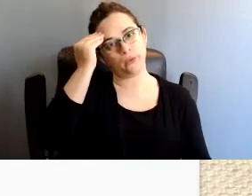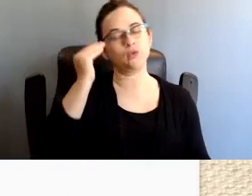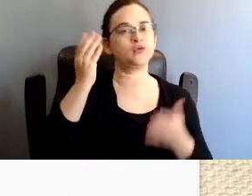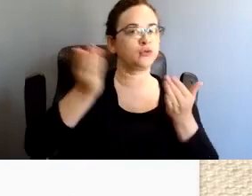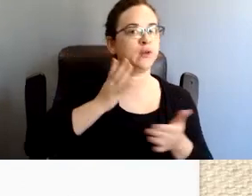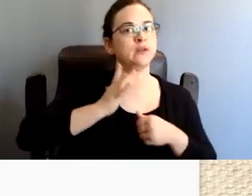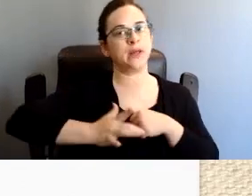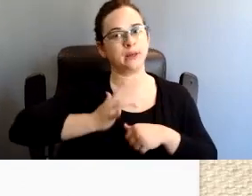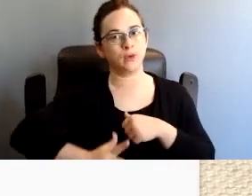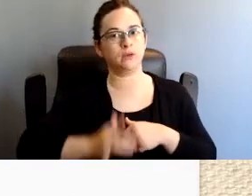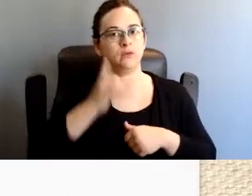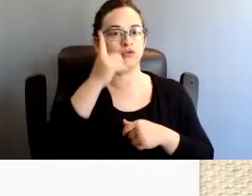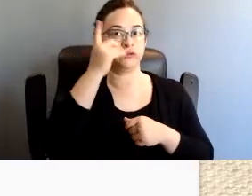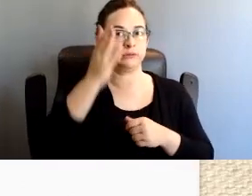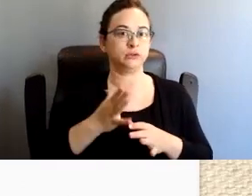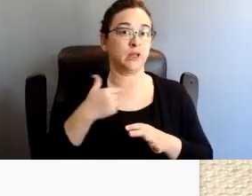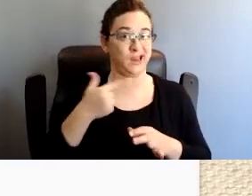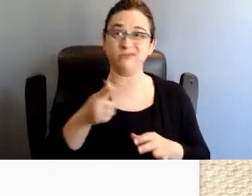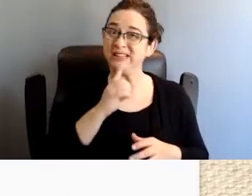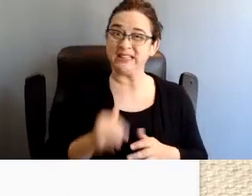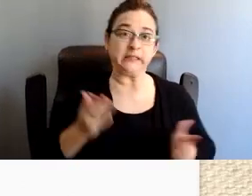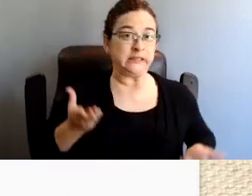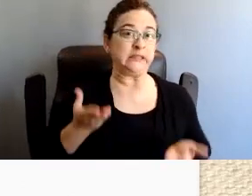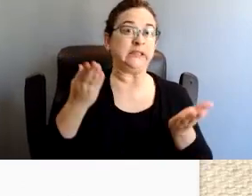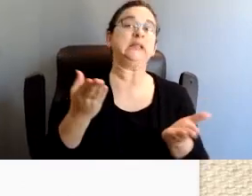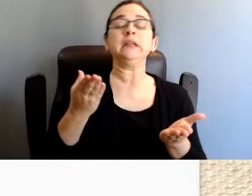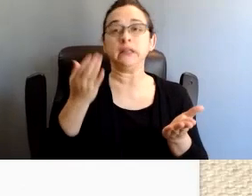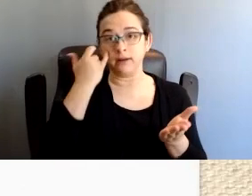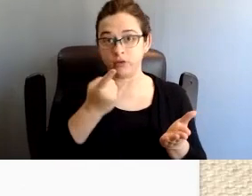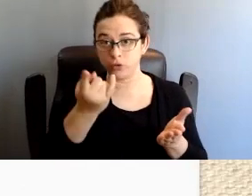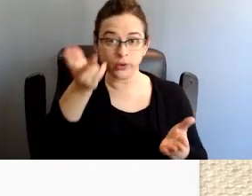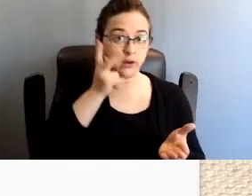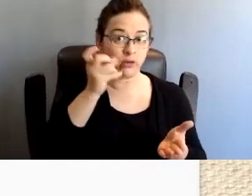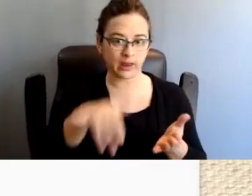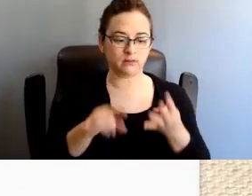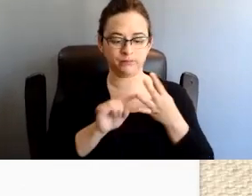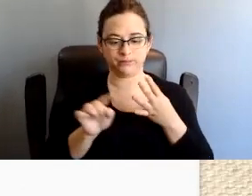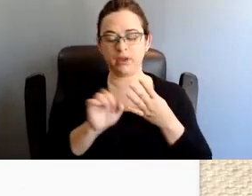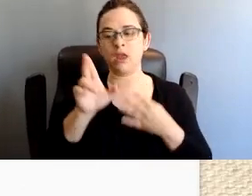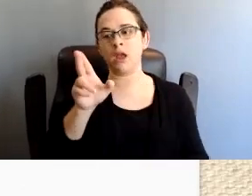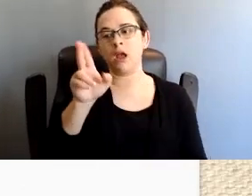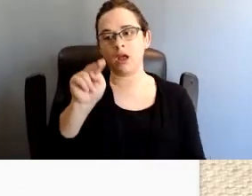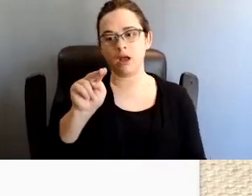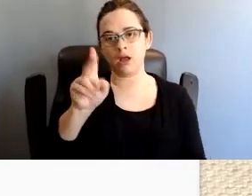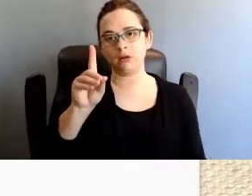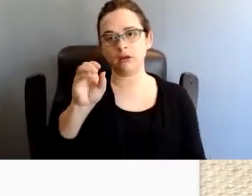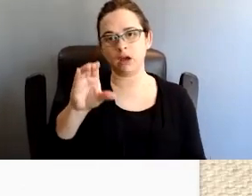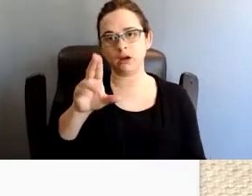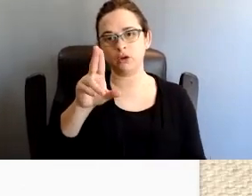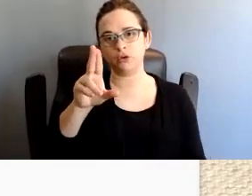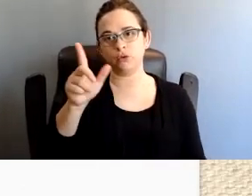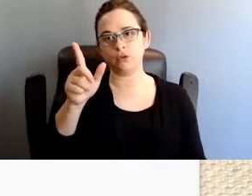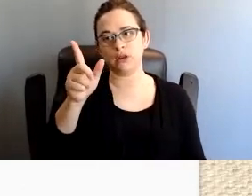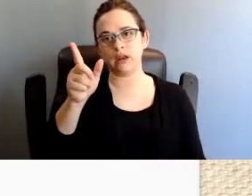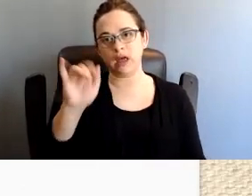that, so now I highly encourage you, if you, once you hear that one, in the third week of October, the Undocumented is one-on-one that we do, participate in that